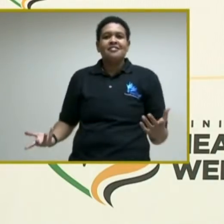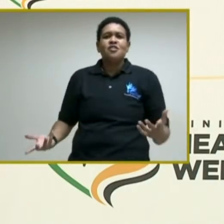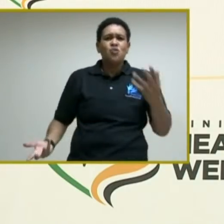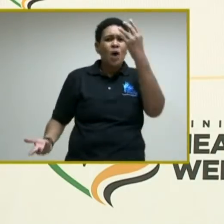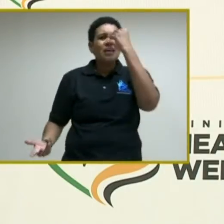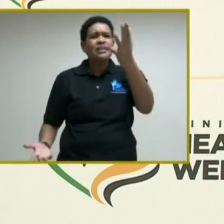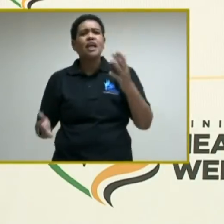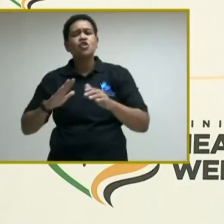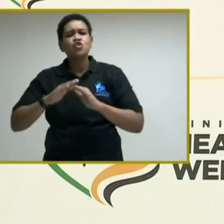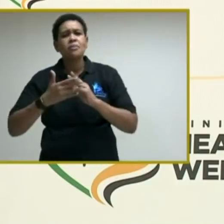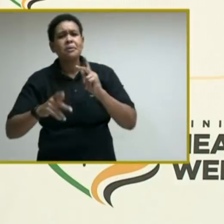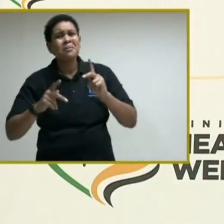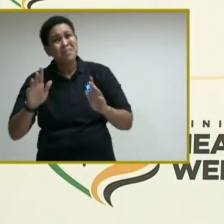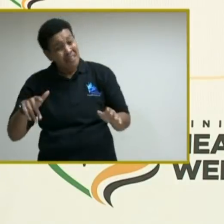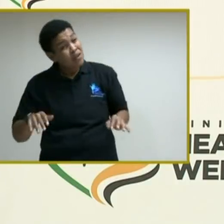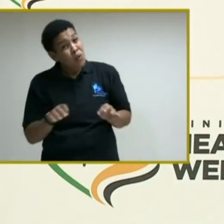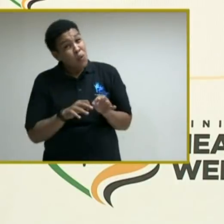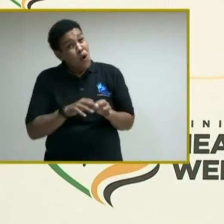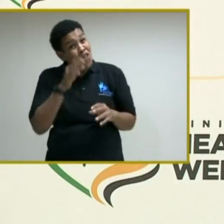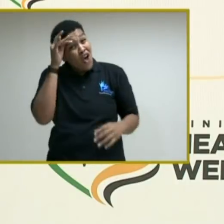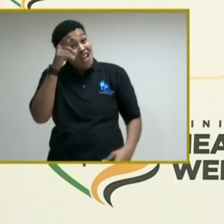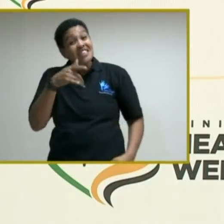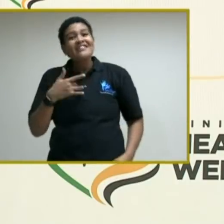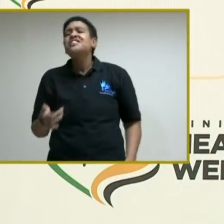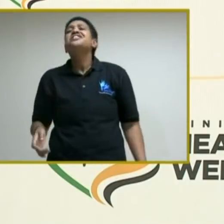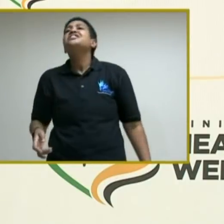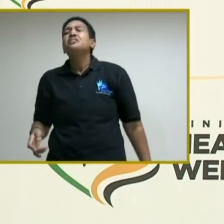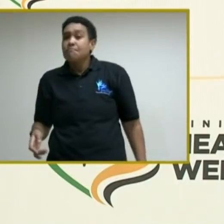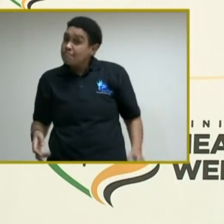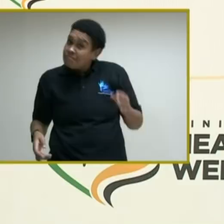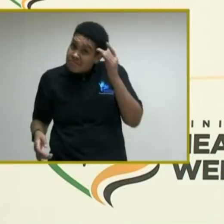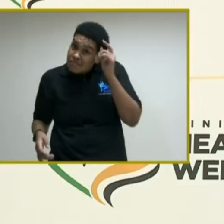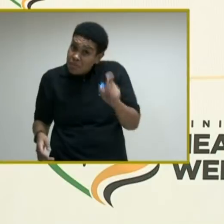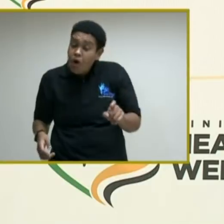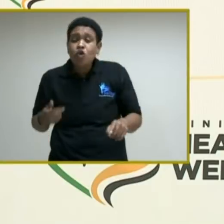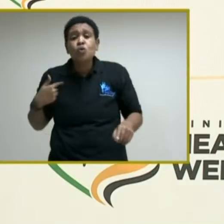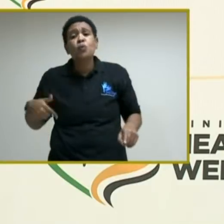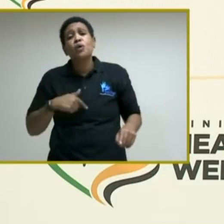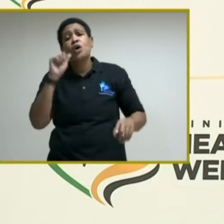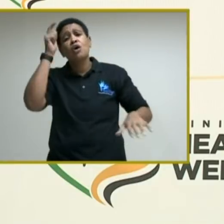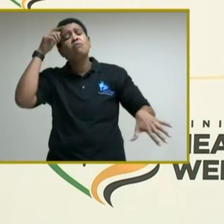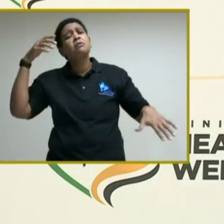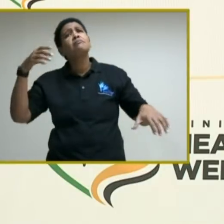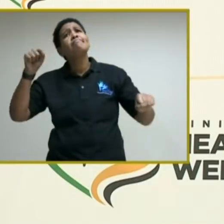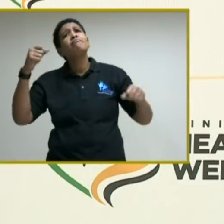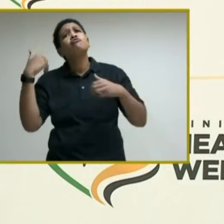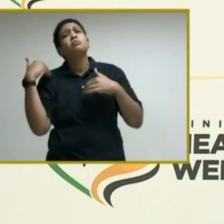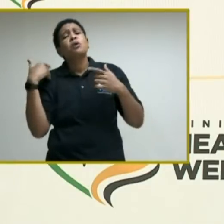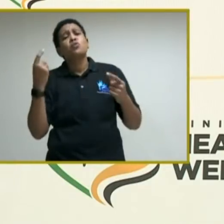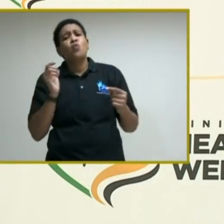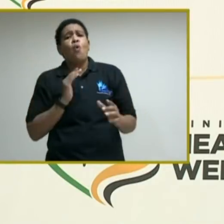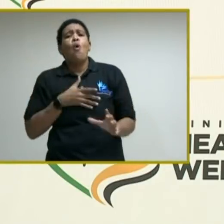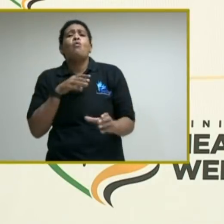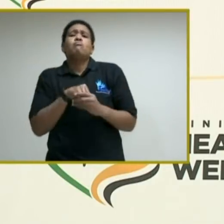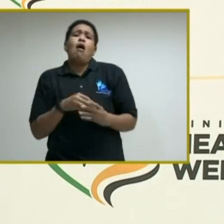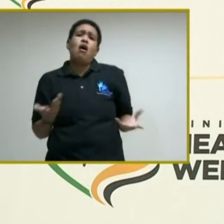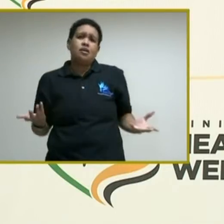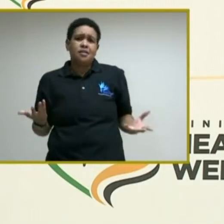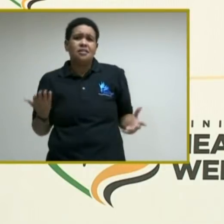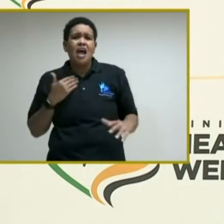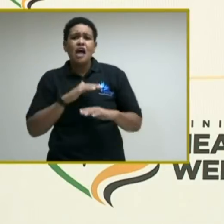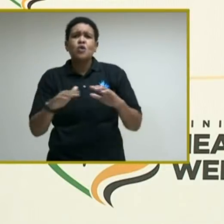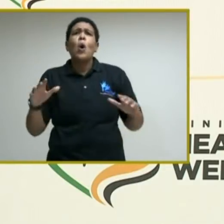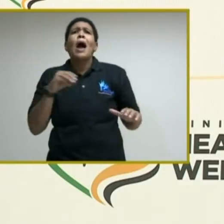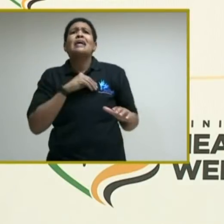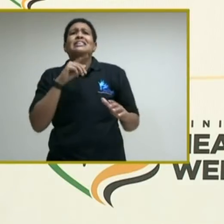worth serious consideration. And we will do all our part. And I don't accept, at the risk of being criticized as